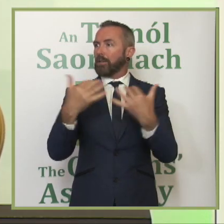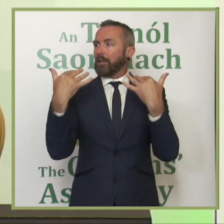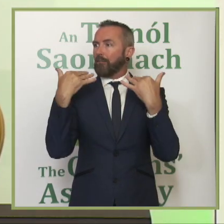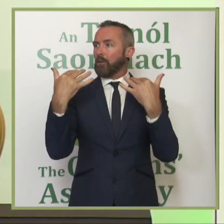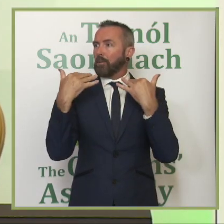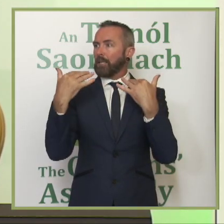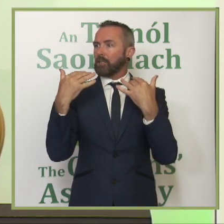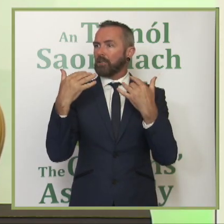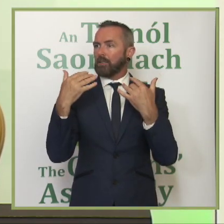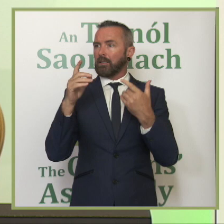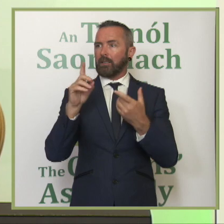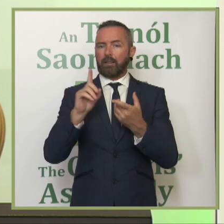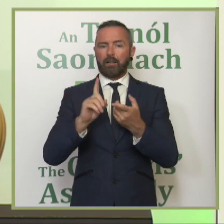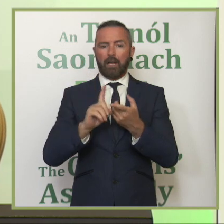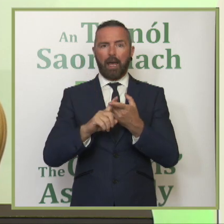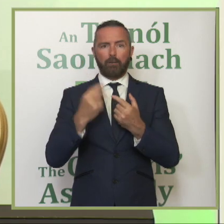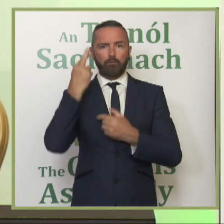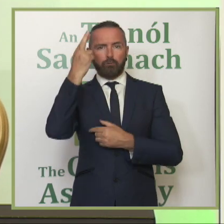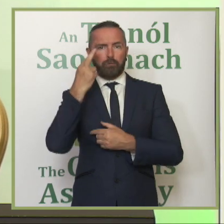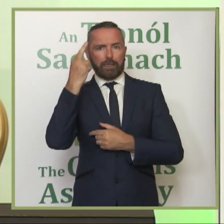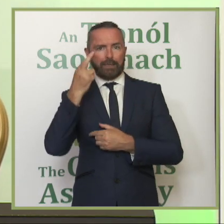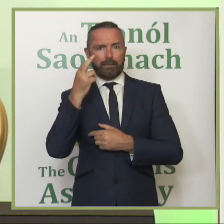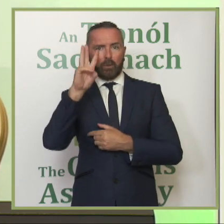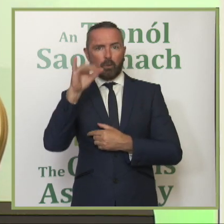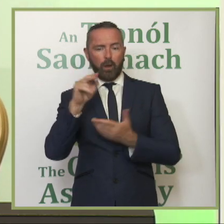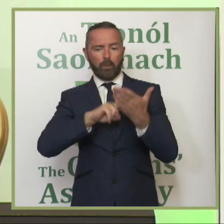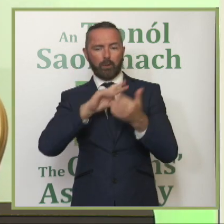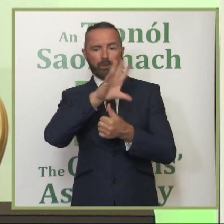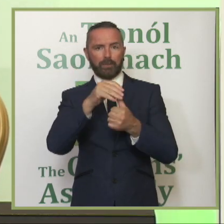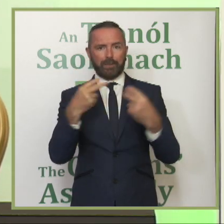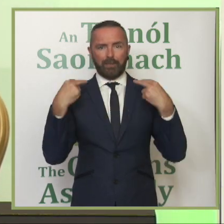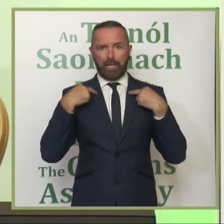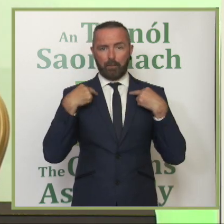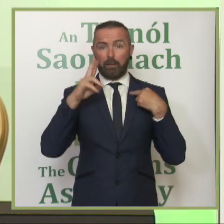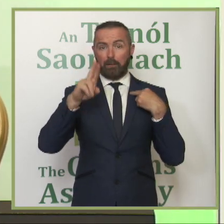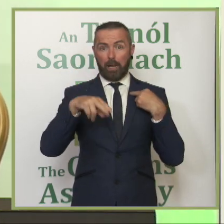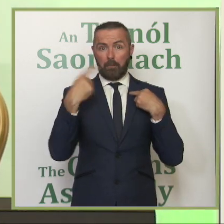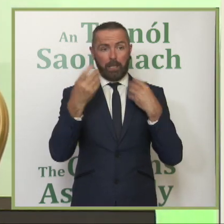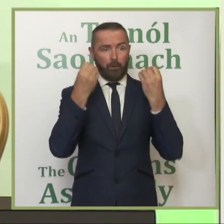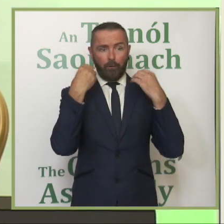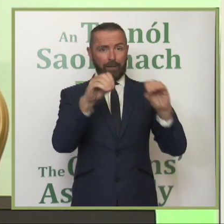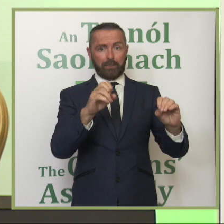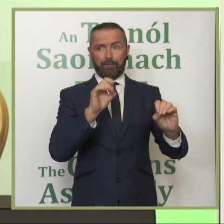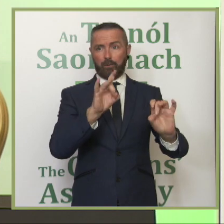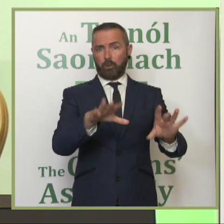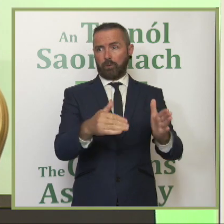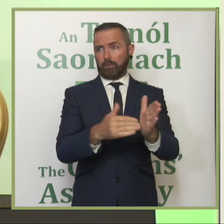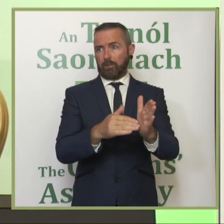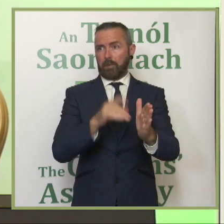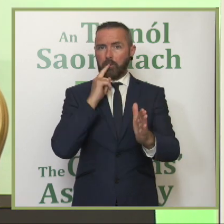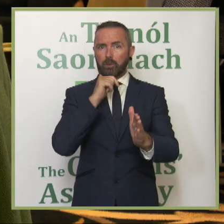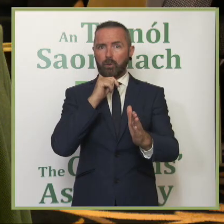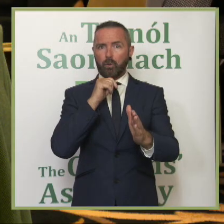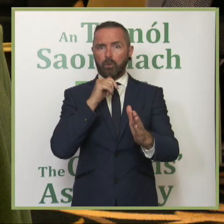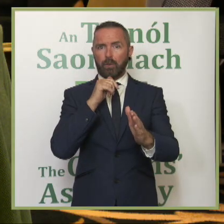information and rationale for why certain terminology and language around people who use drugs can be offensive, and there's better ways to phrase that. There isn't any